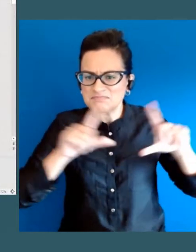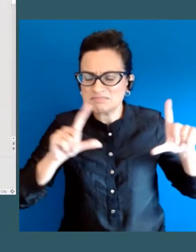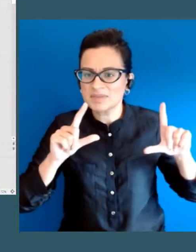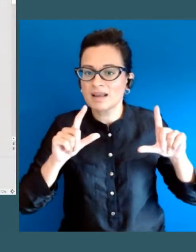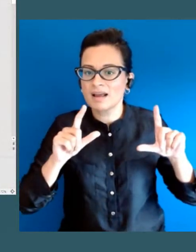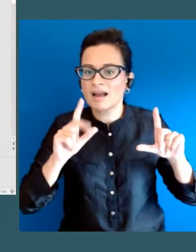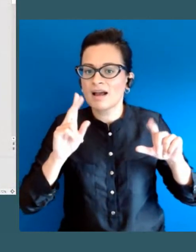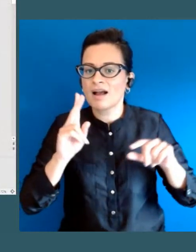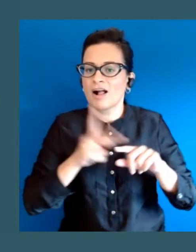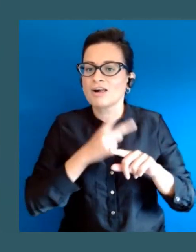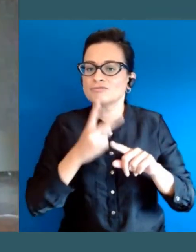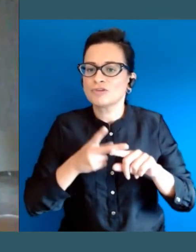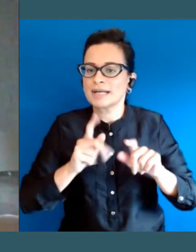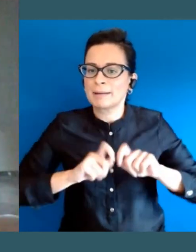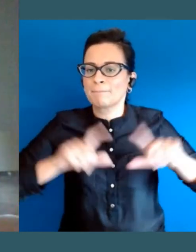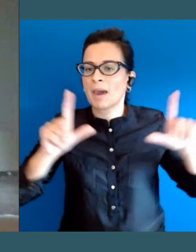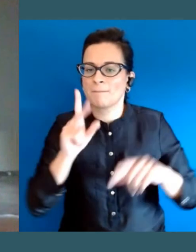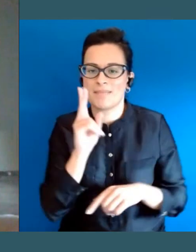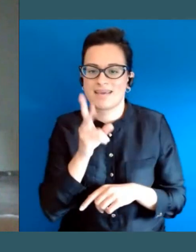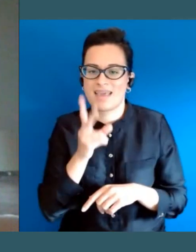again.